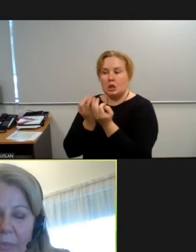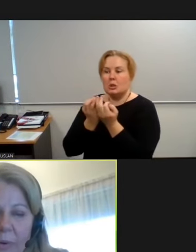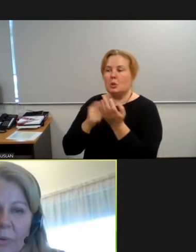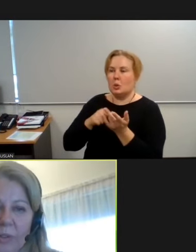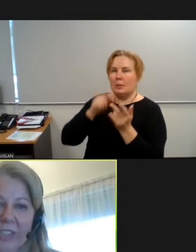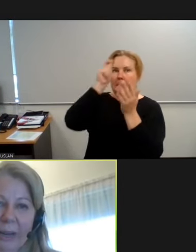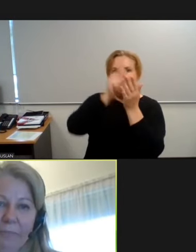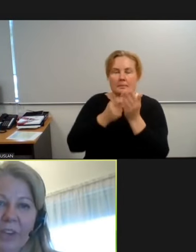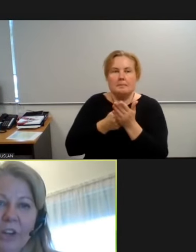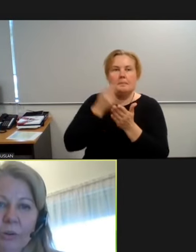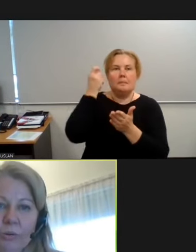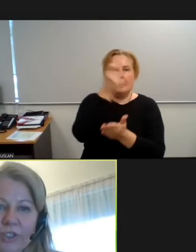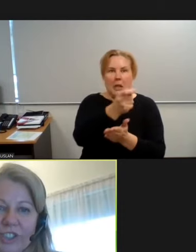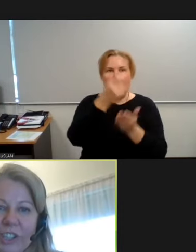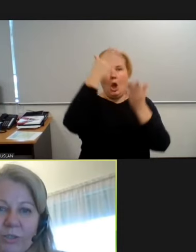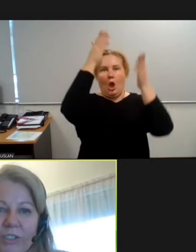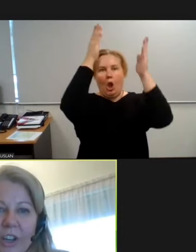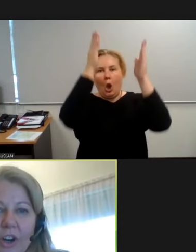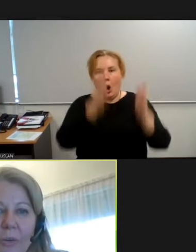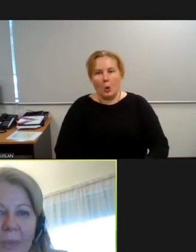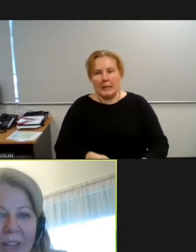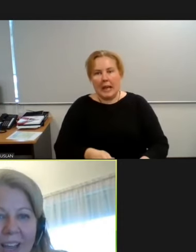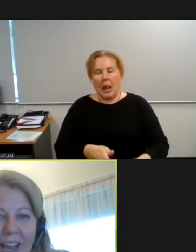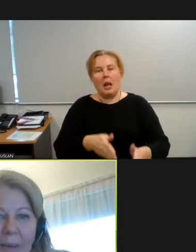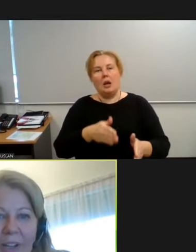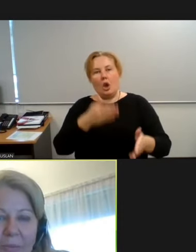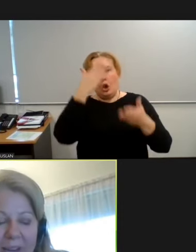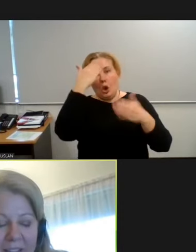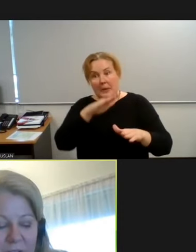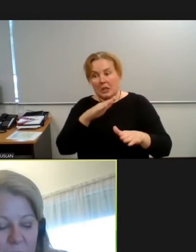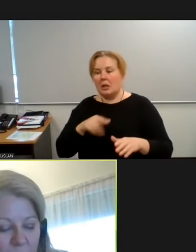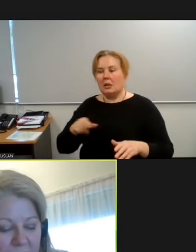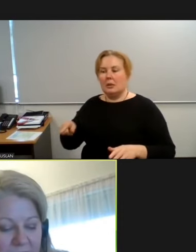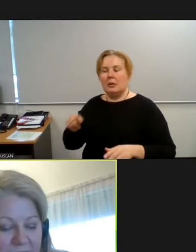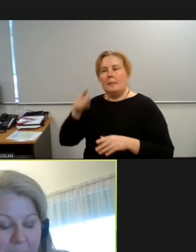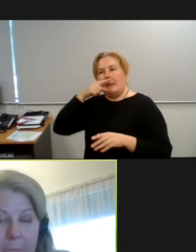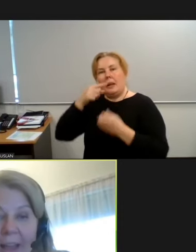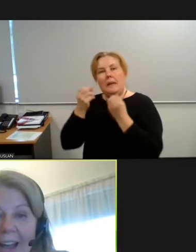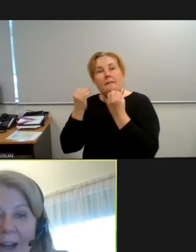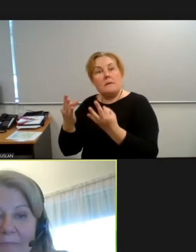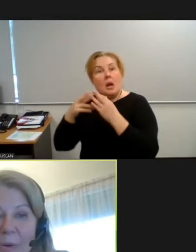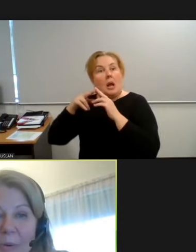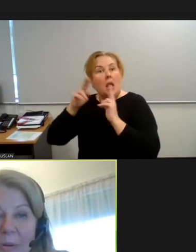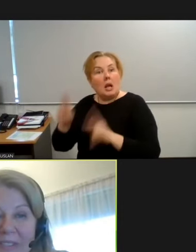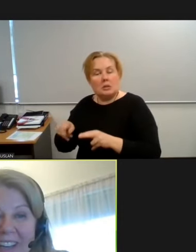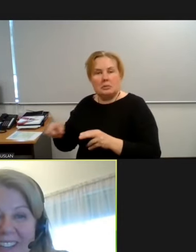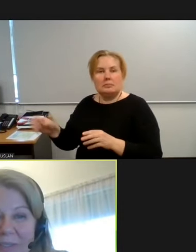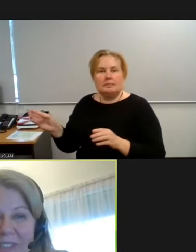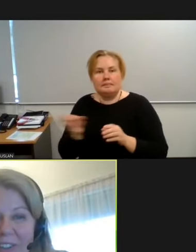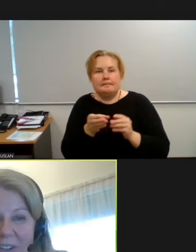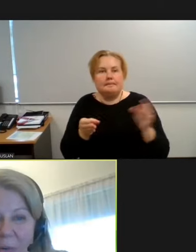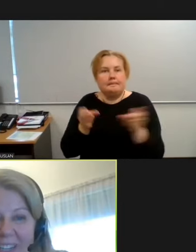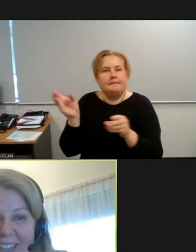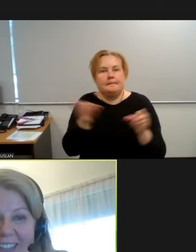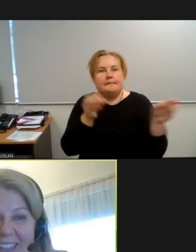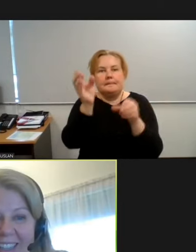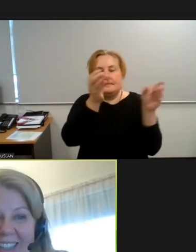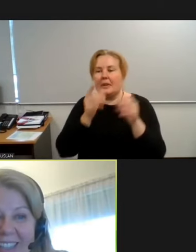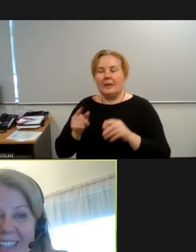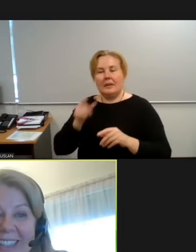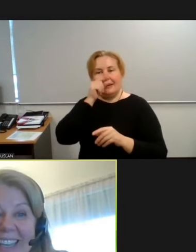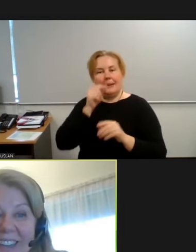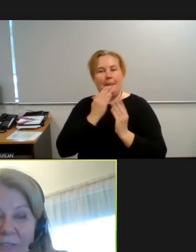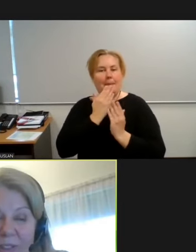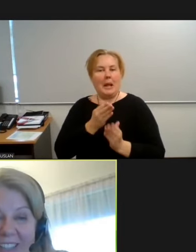so that people could shelter at home and obey those orders. What we found was very quickly